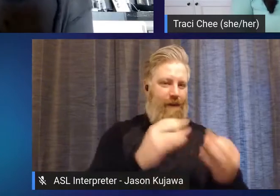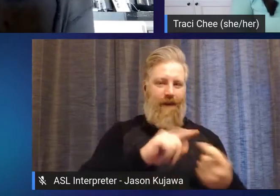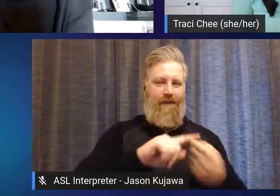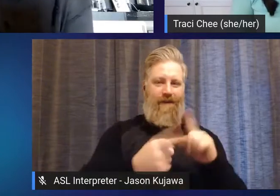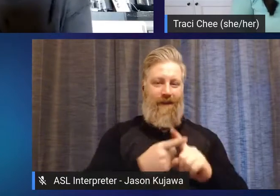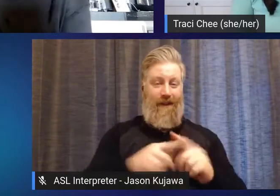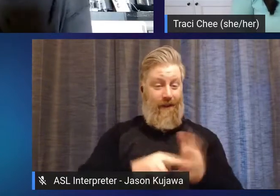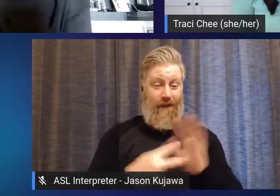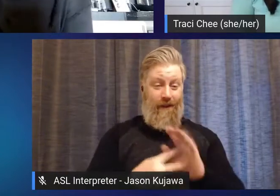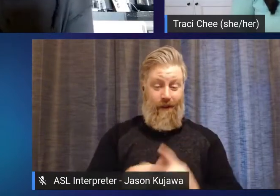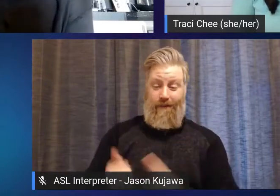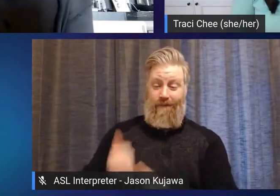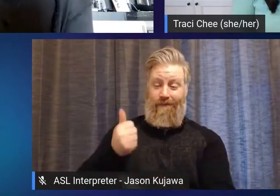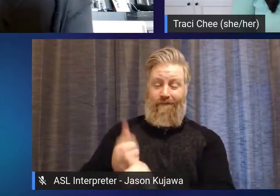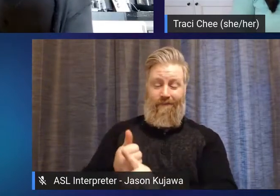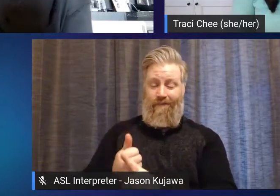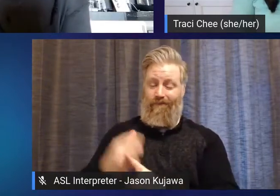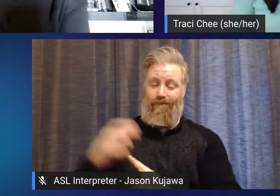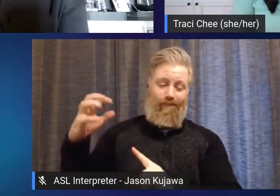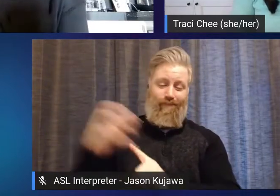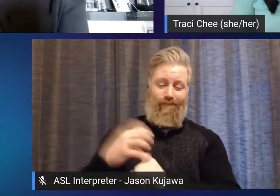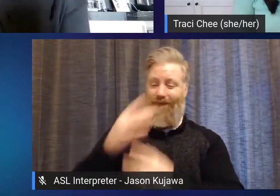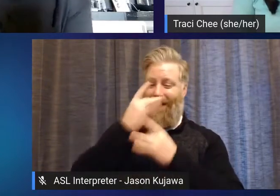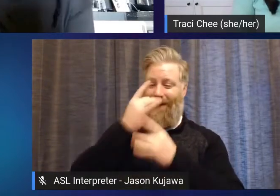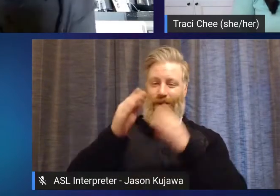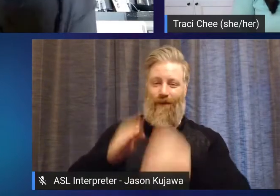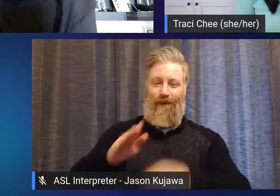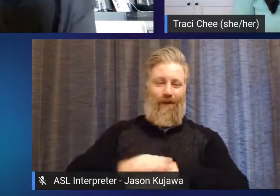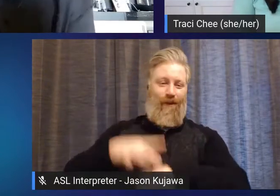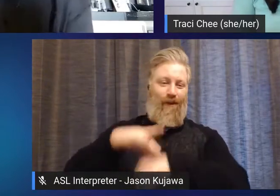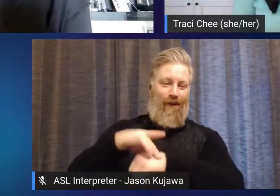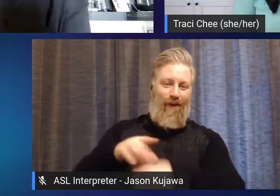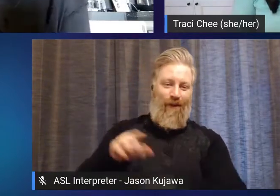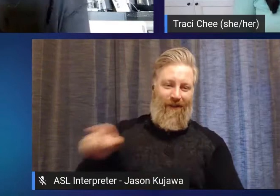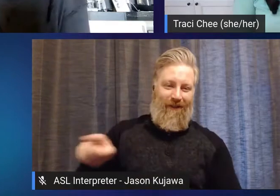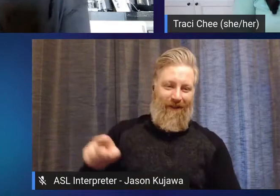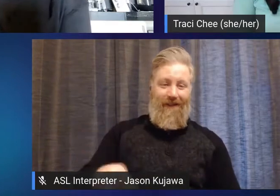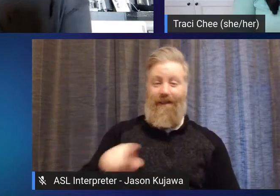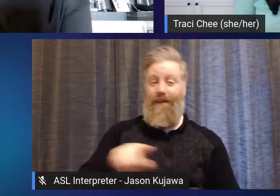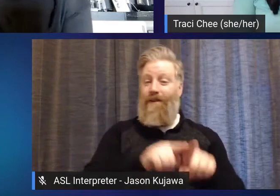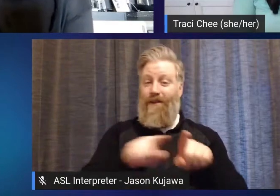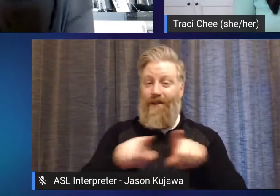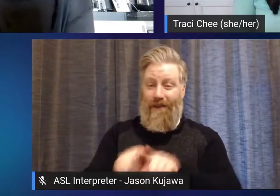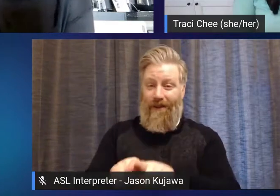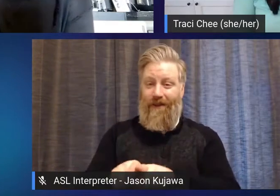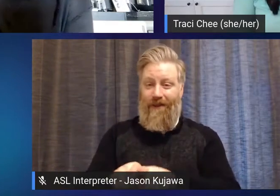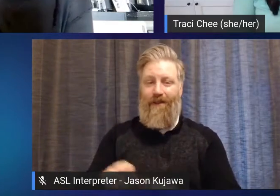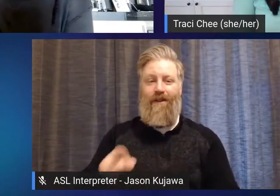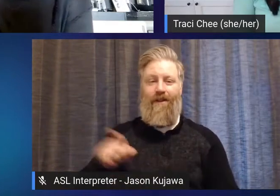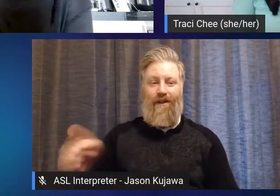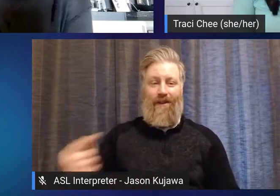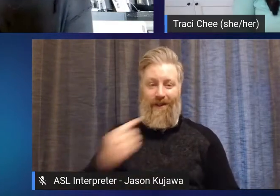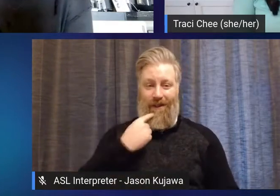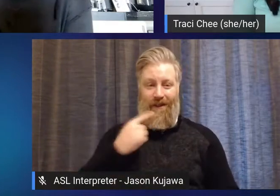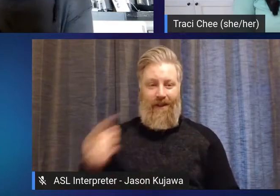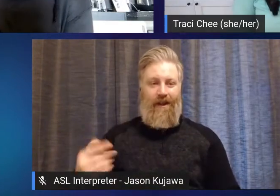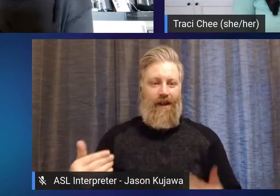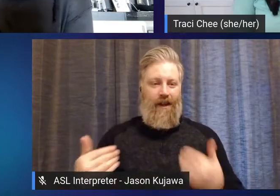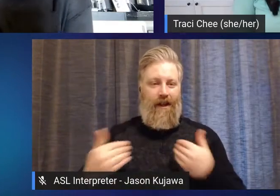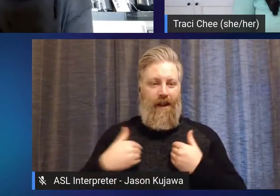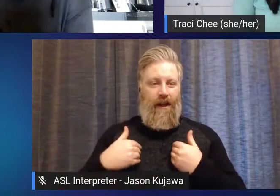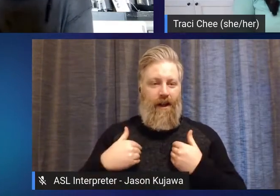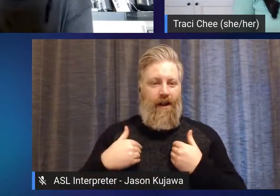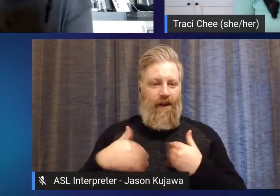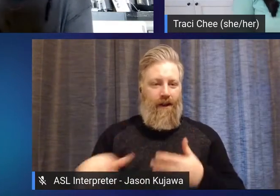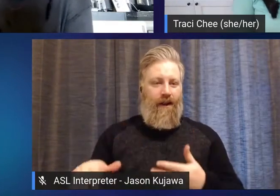person on the planet. Also, just as a side note, she says she has a fast dog.